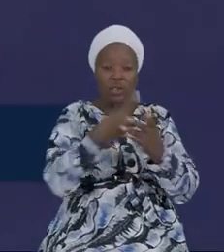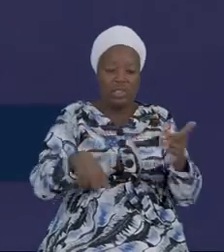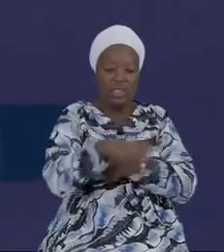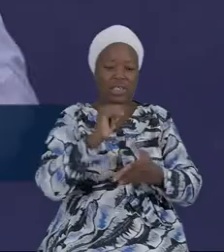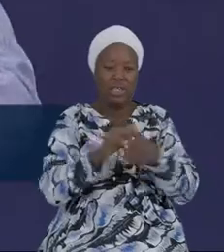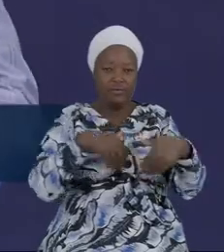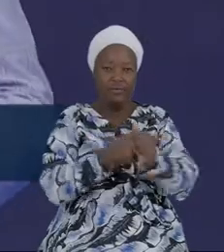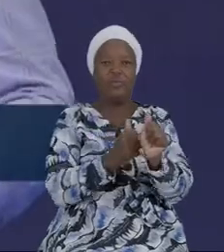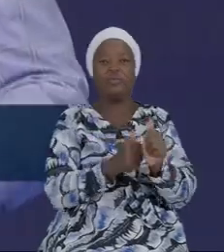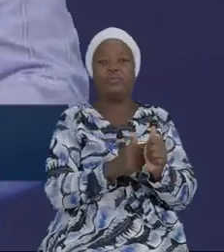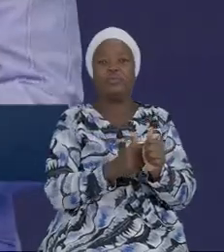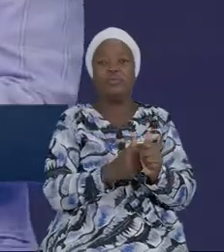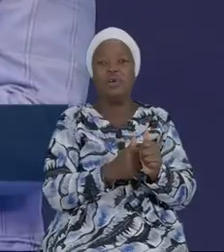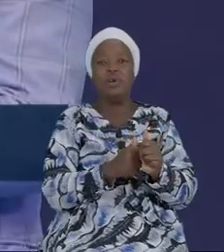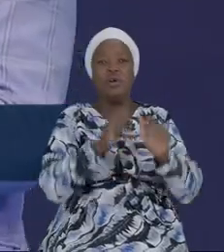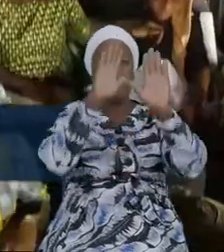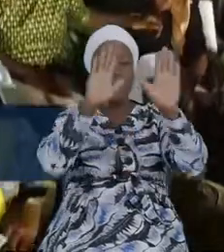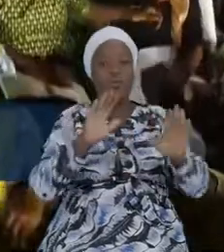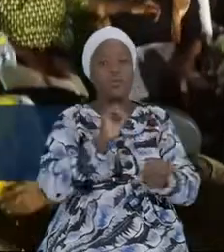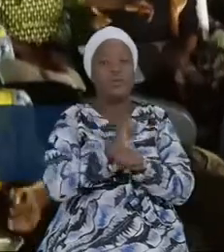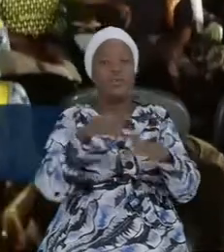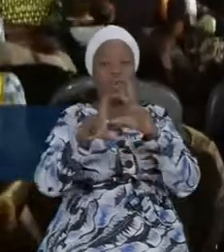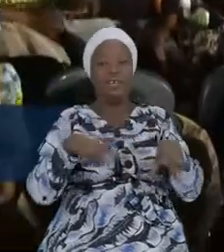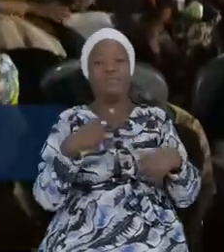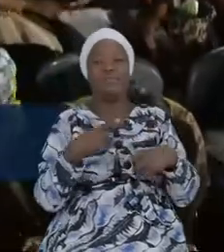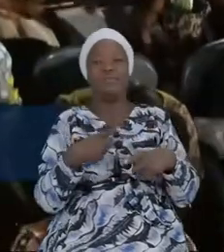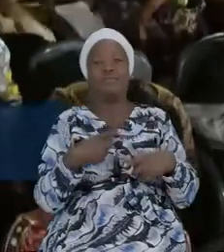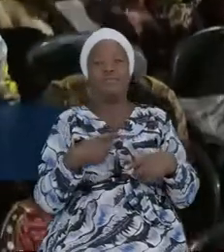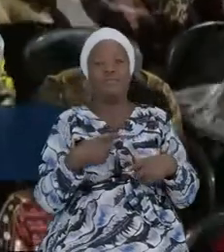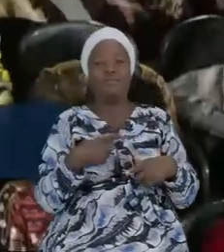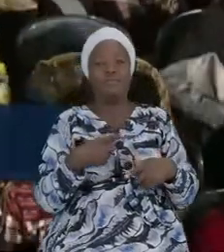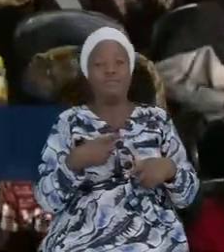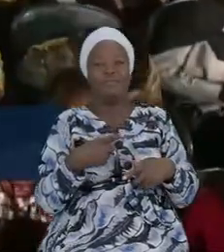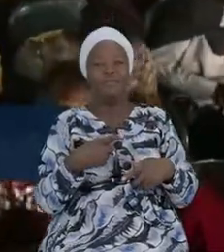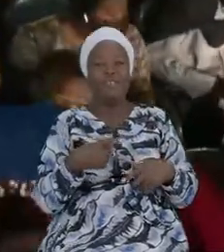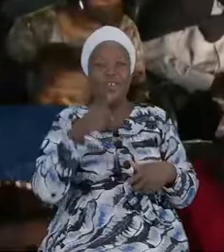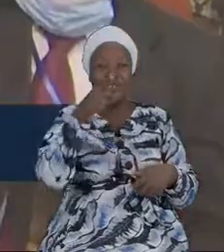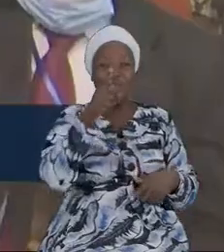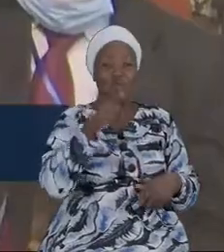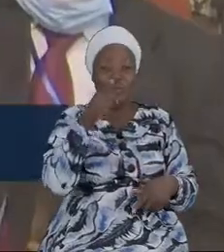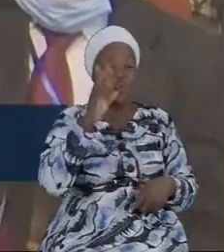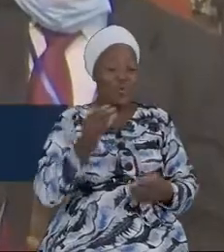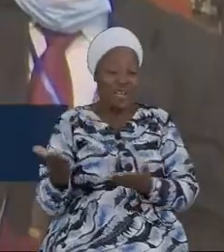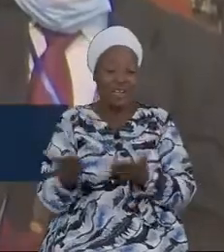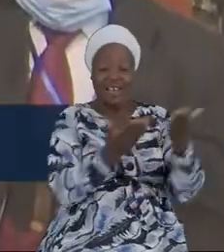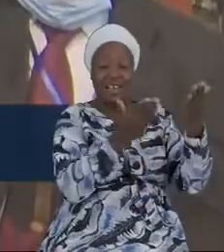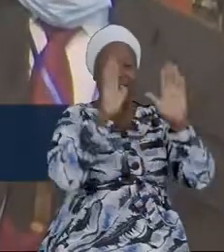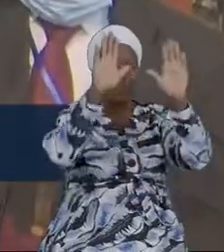follow. Miracle carrier. Where are you? You will carry miracle.